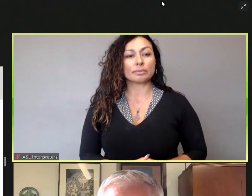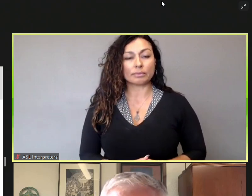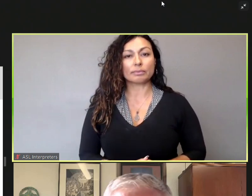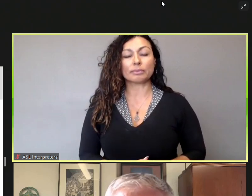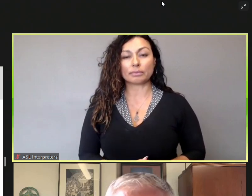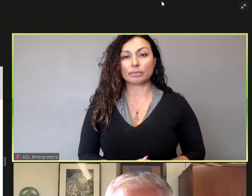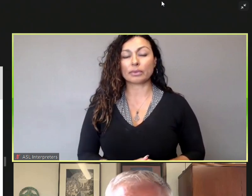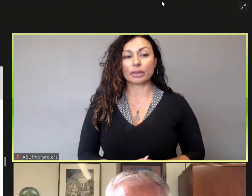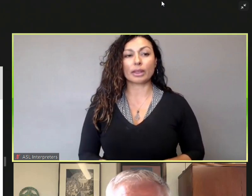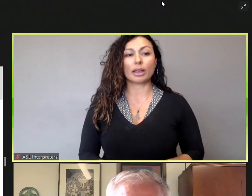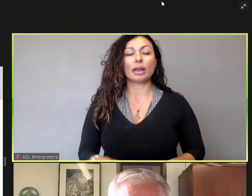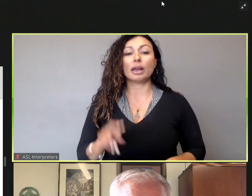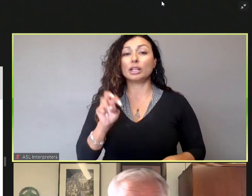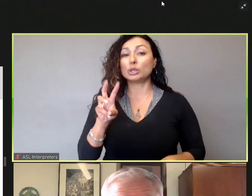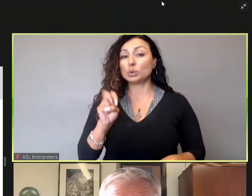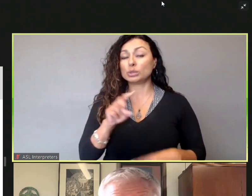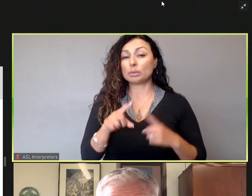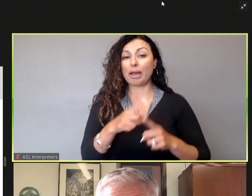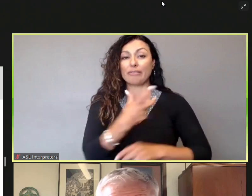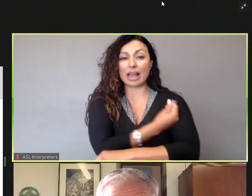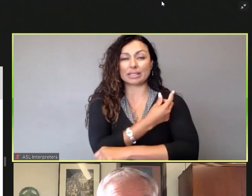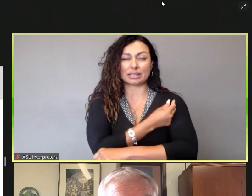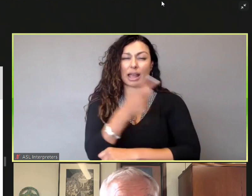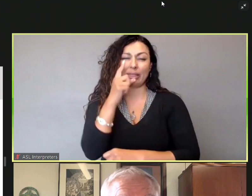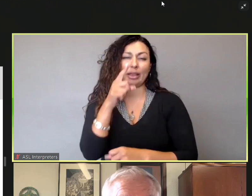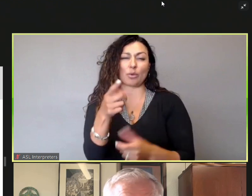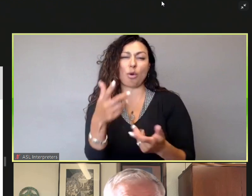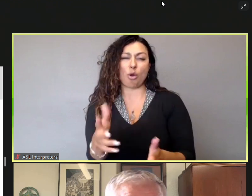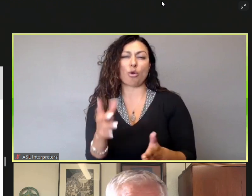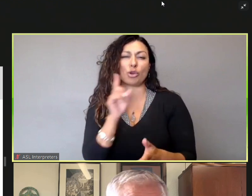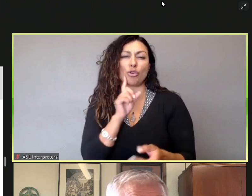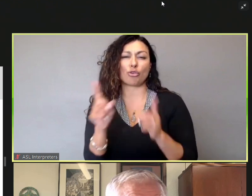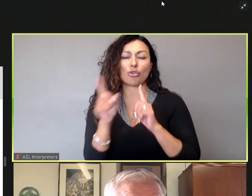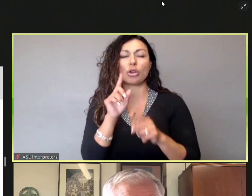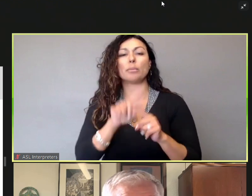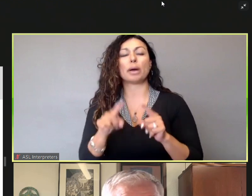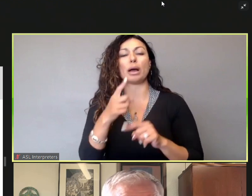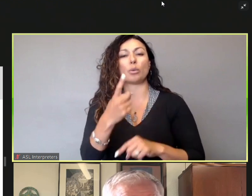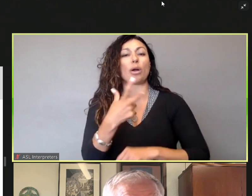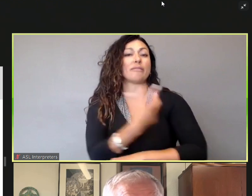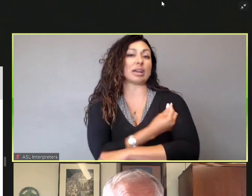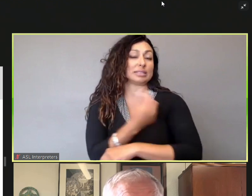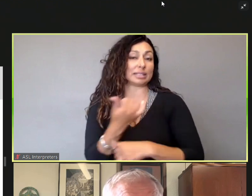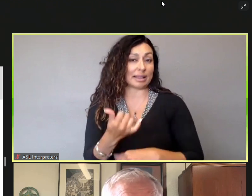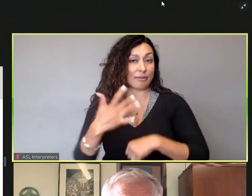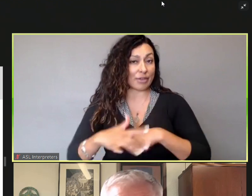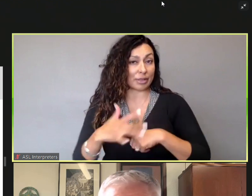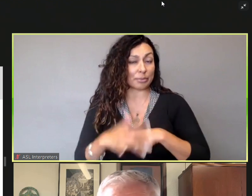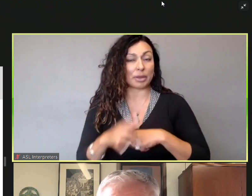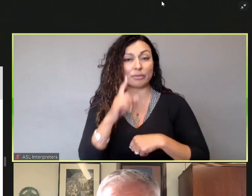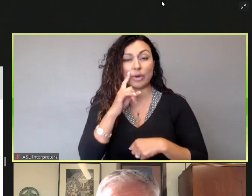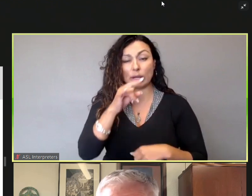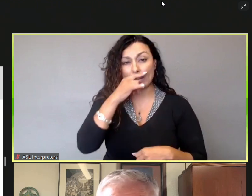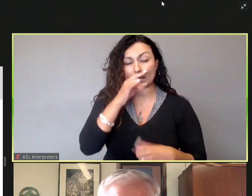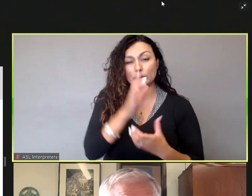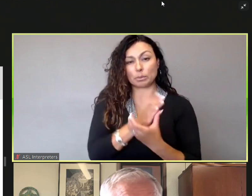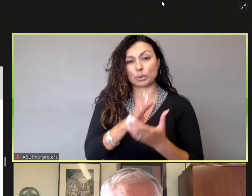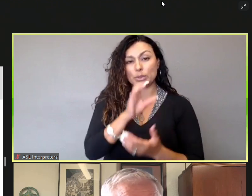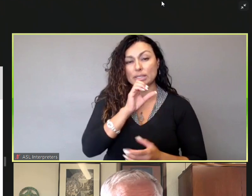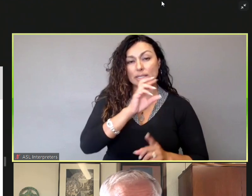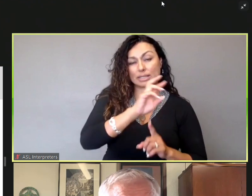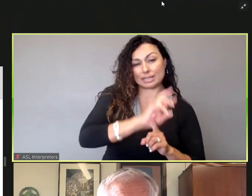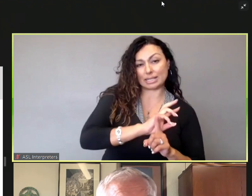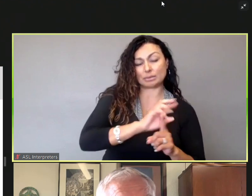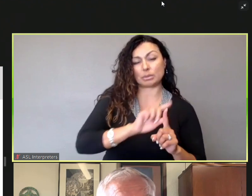So news on vaccines. I think you all know this already, but there is a vaccine available for kids between 6 months and